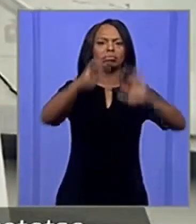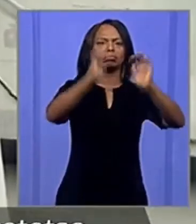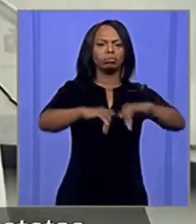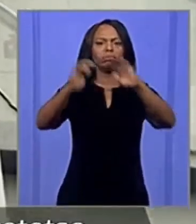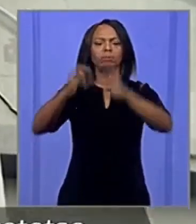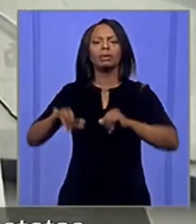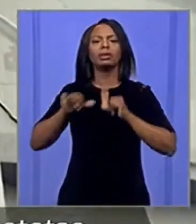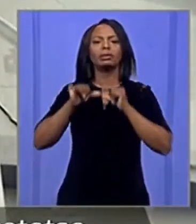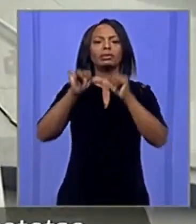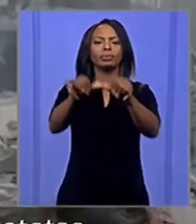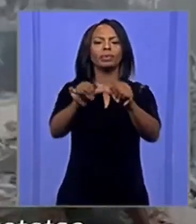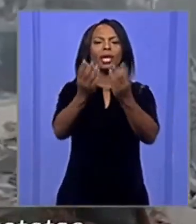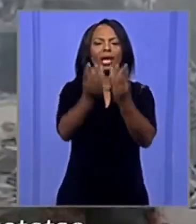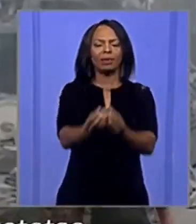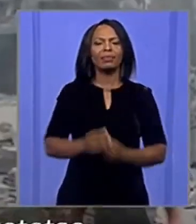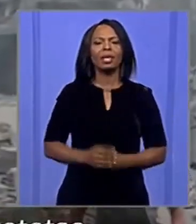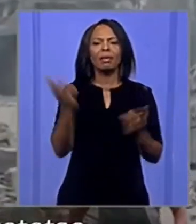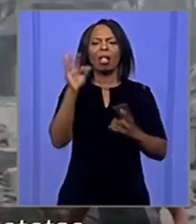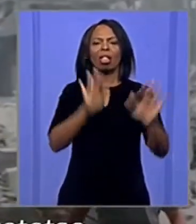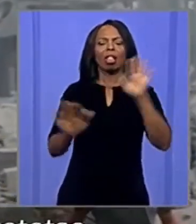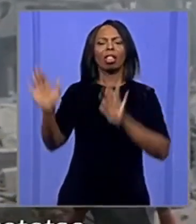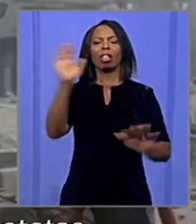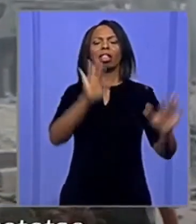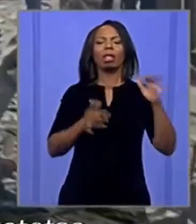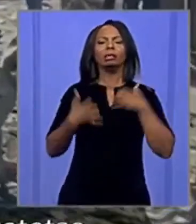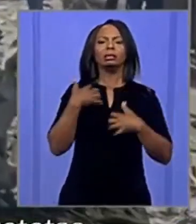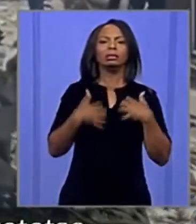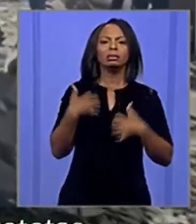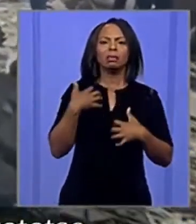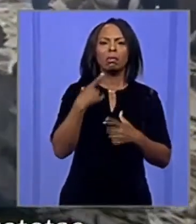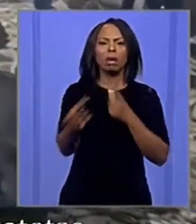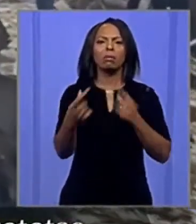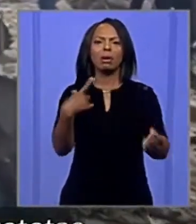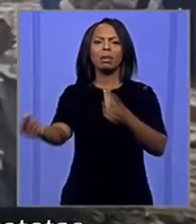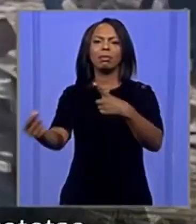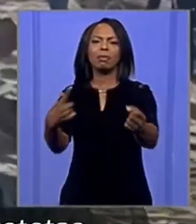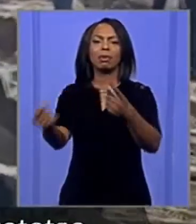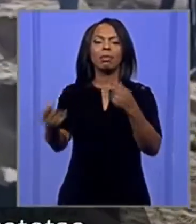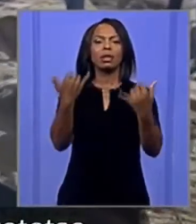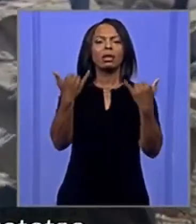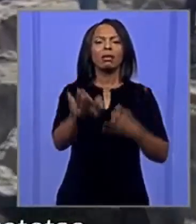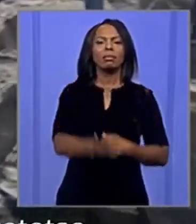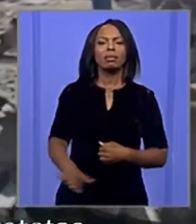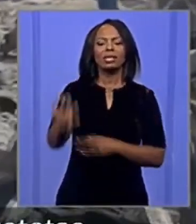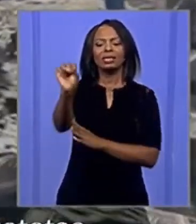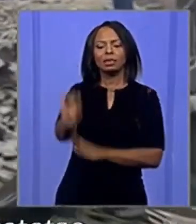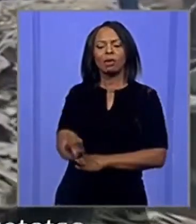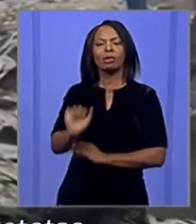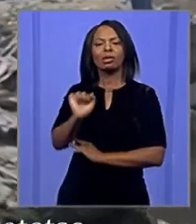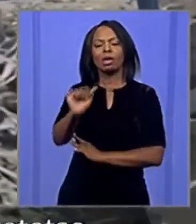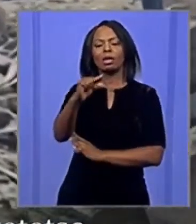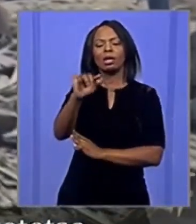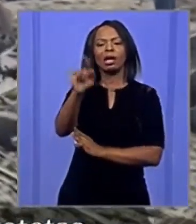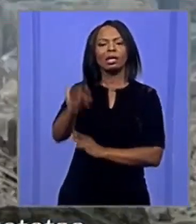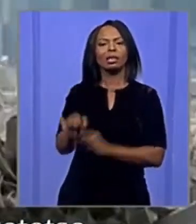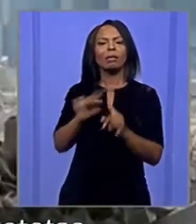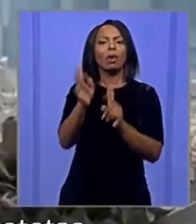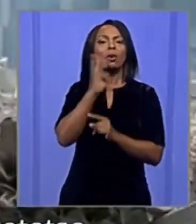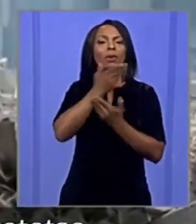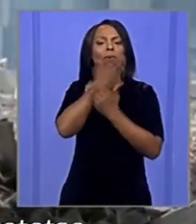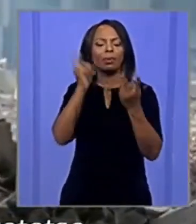now almost near starvation. Those who have run to the south of Gaza, and then there's no water, there's